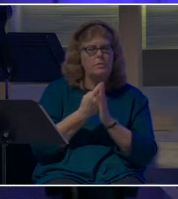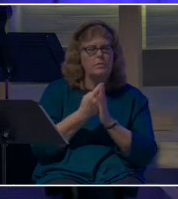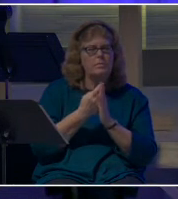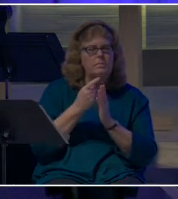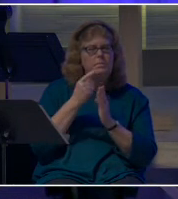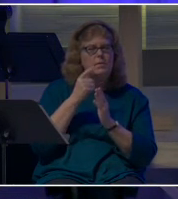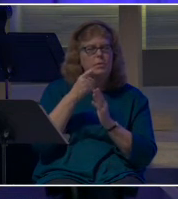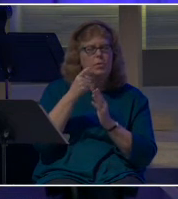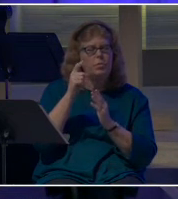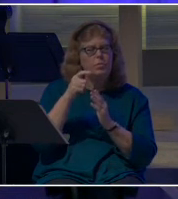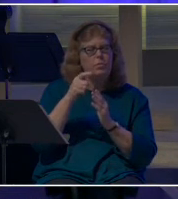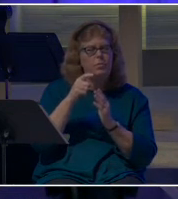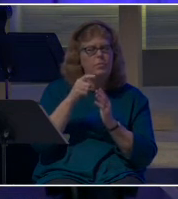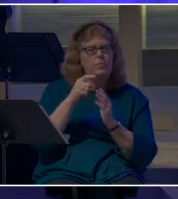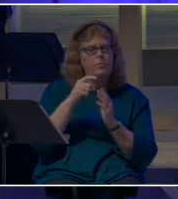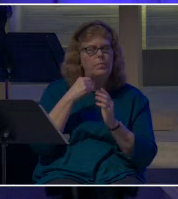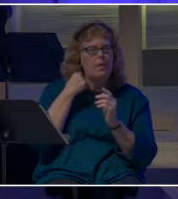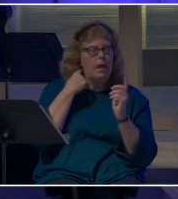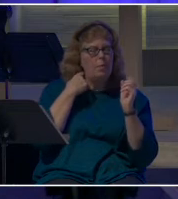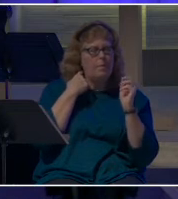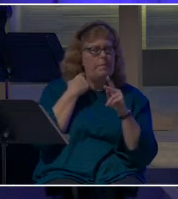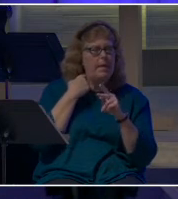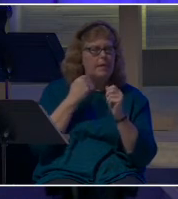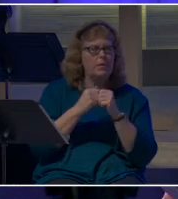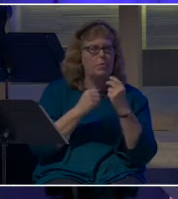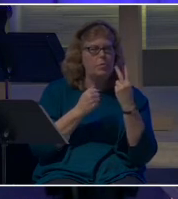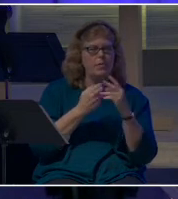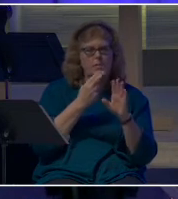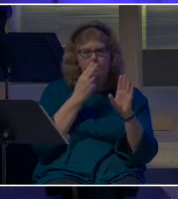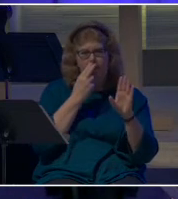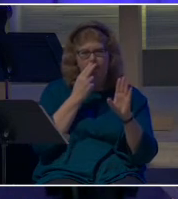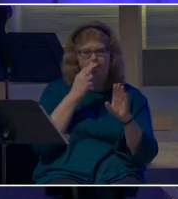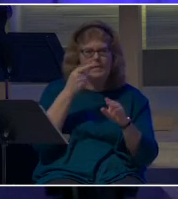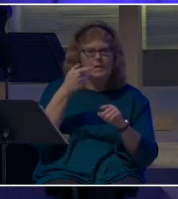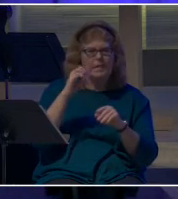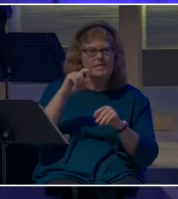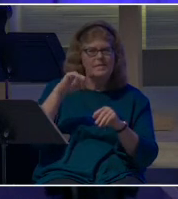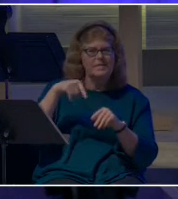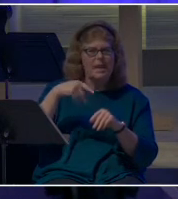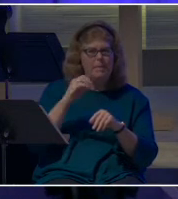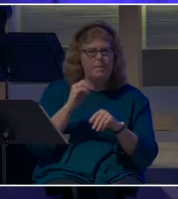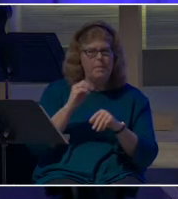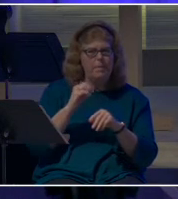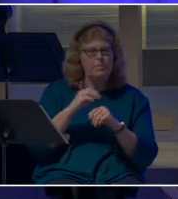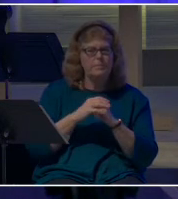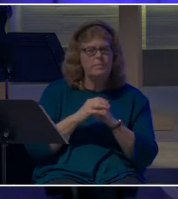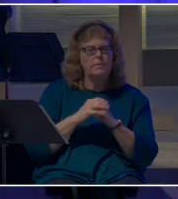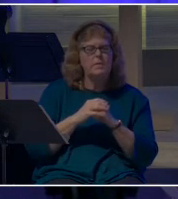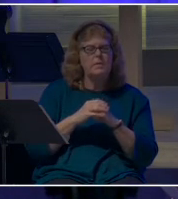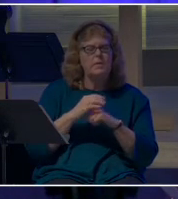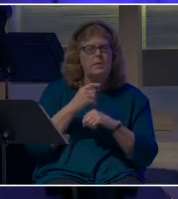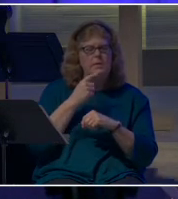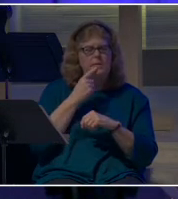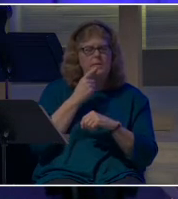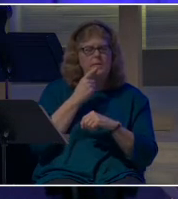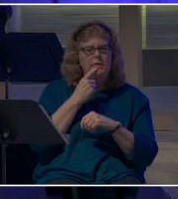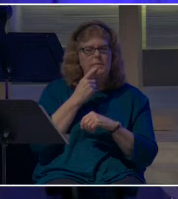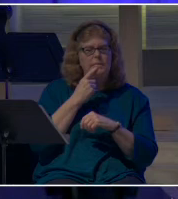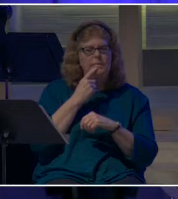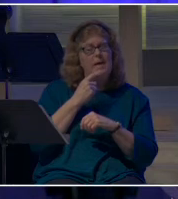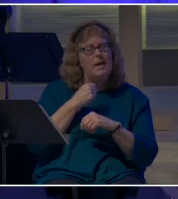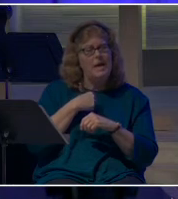to be returning here with two Gestapo agents. And he says this, I